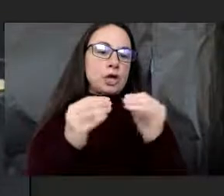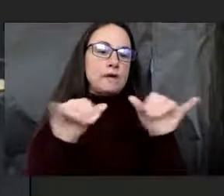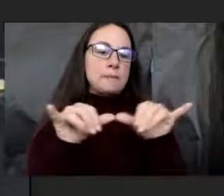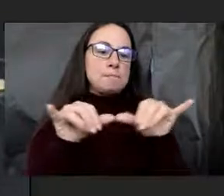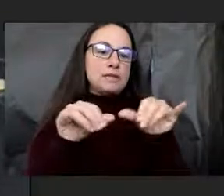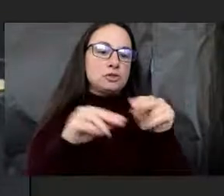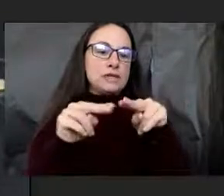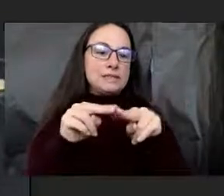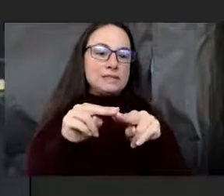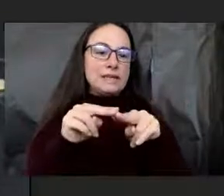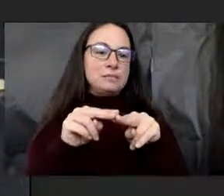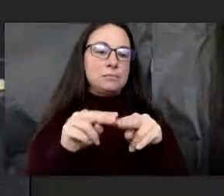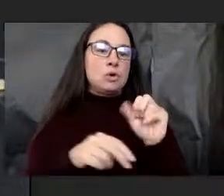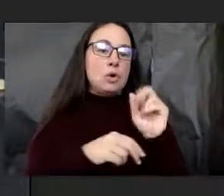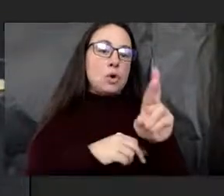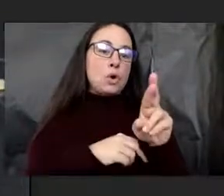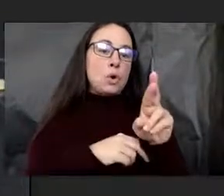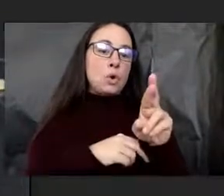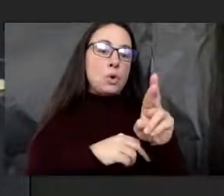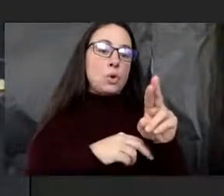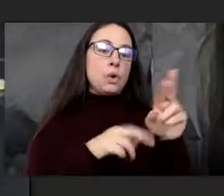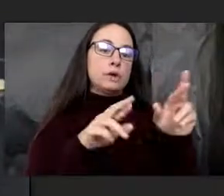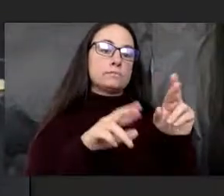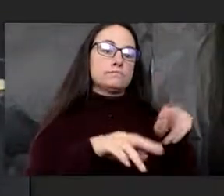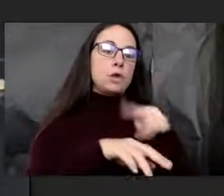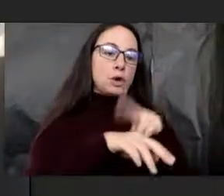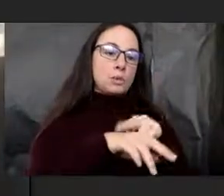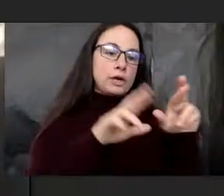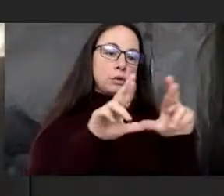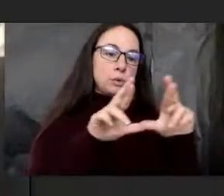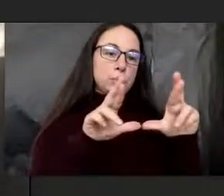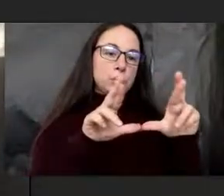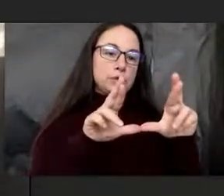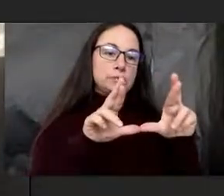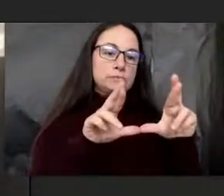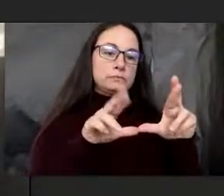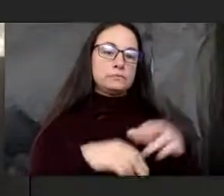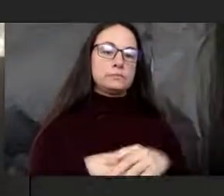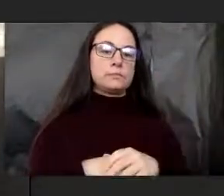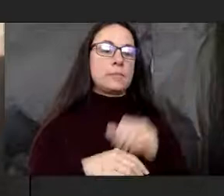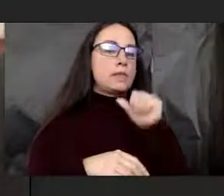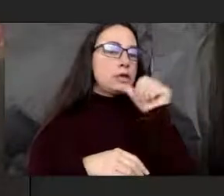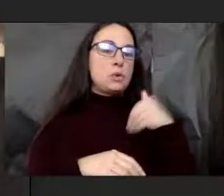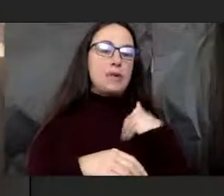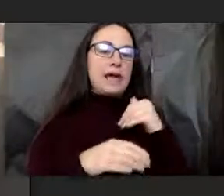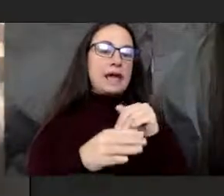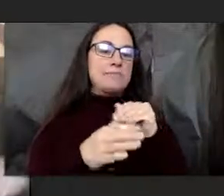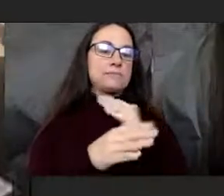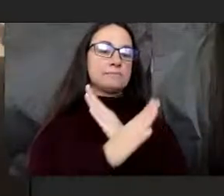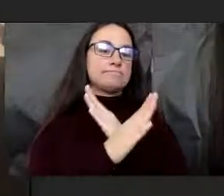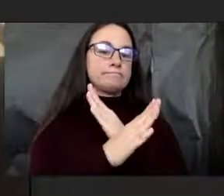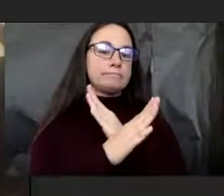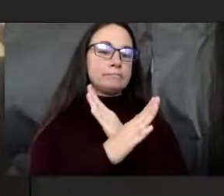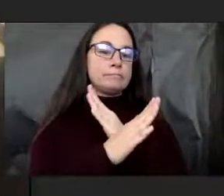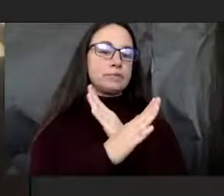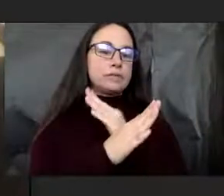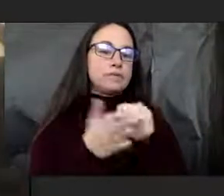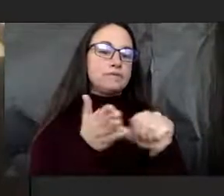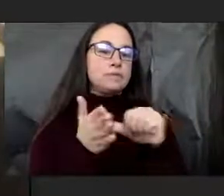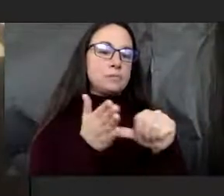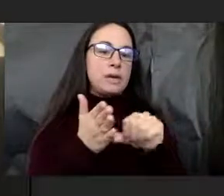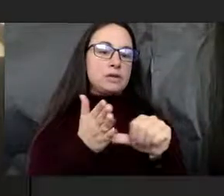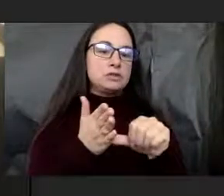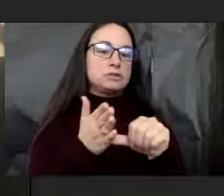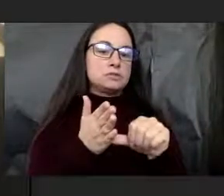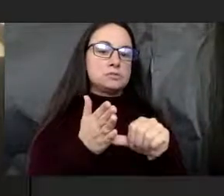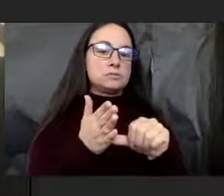from a sewing kit, or you could use a regular ruler. If you don't have a plastic page protector, some alternatives are using